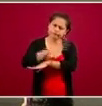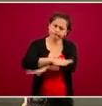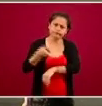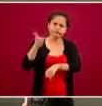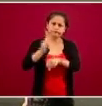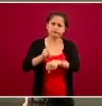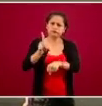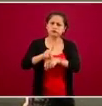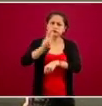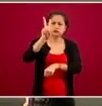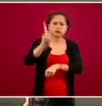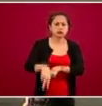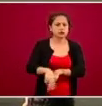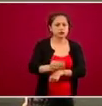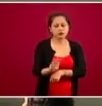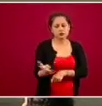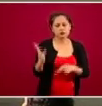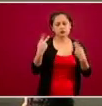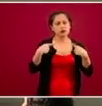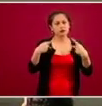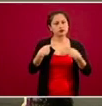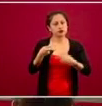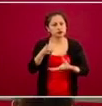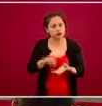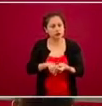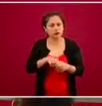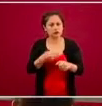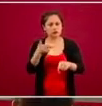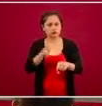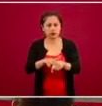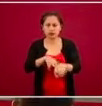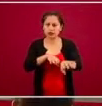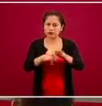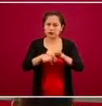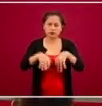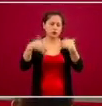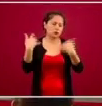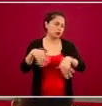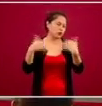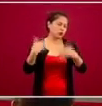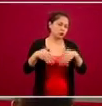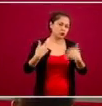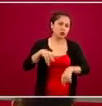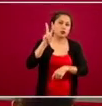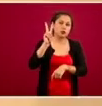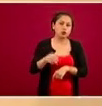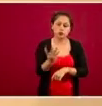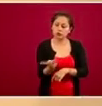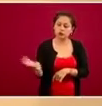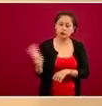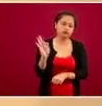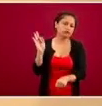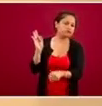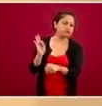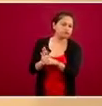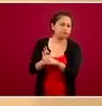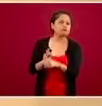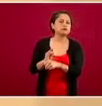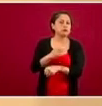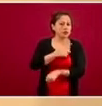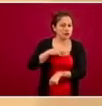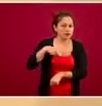of having to work every day, we don't even want to imagine those heroes that are